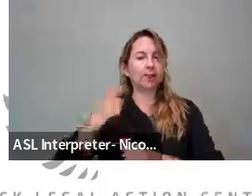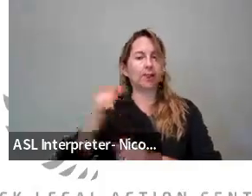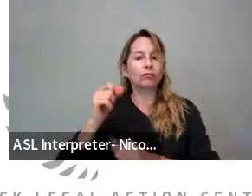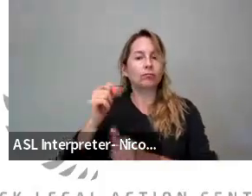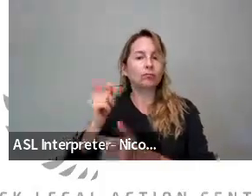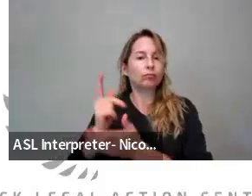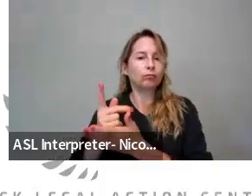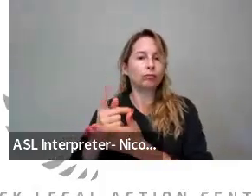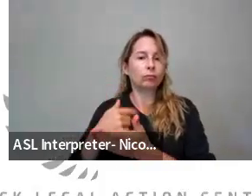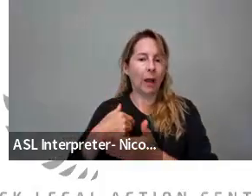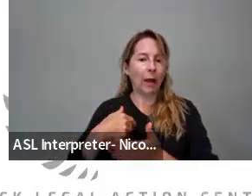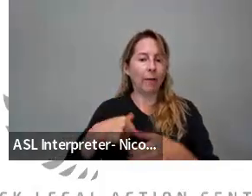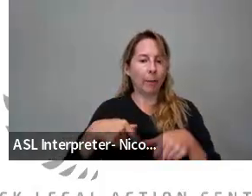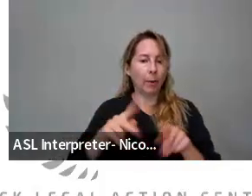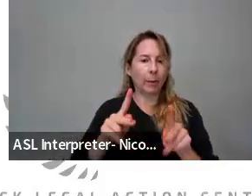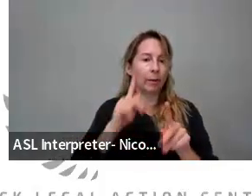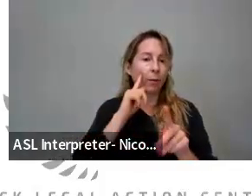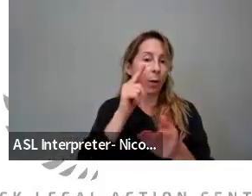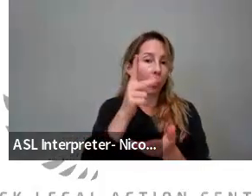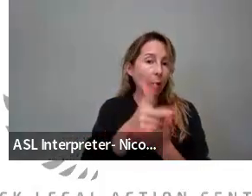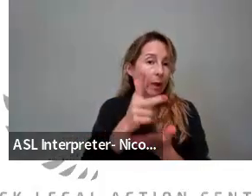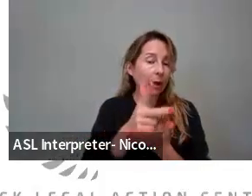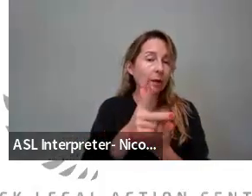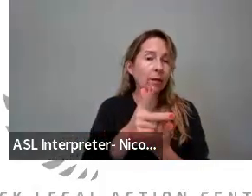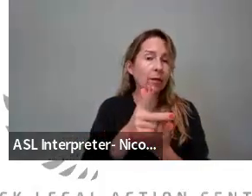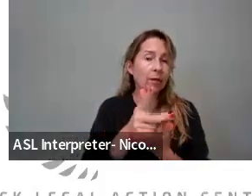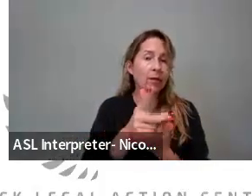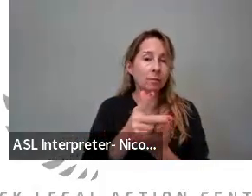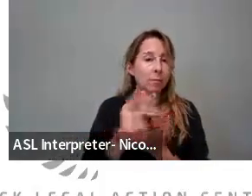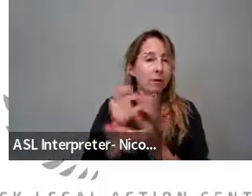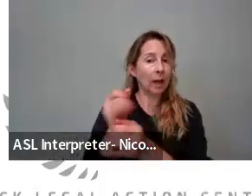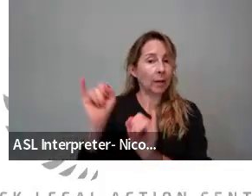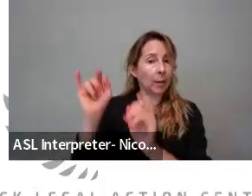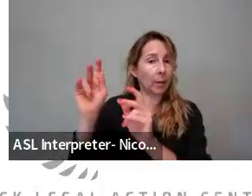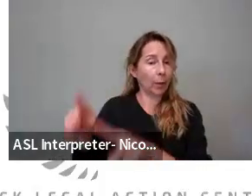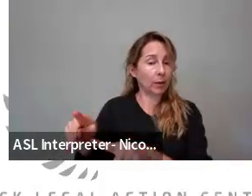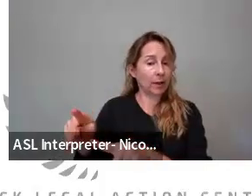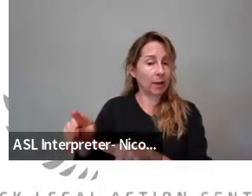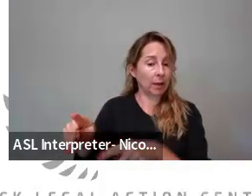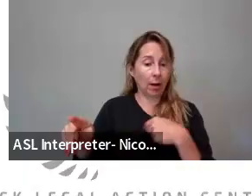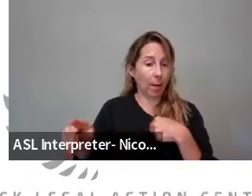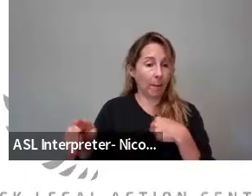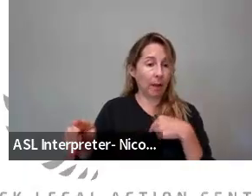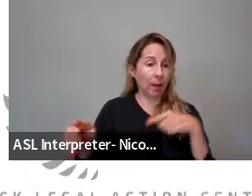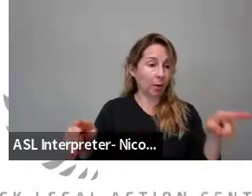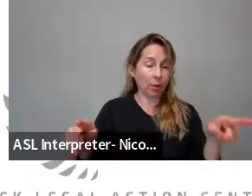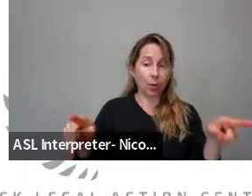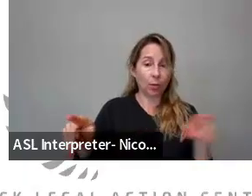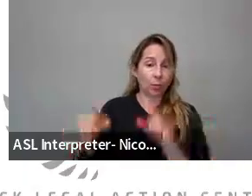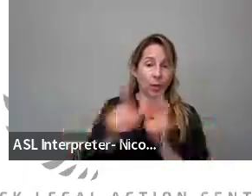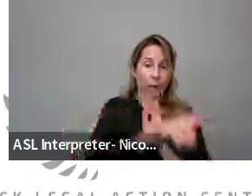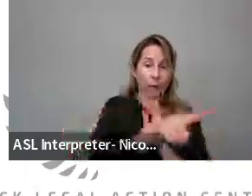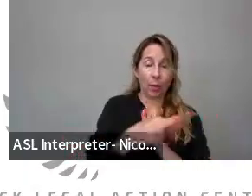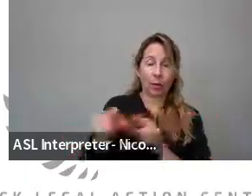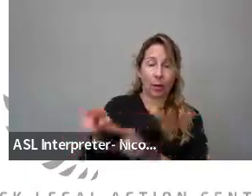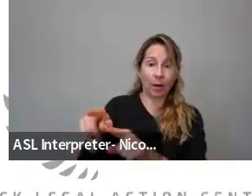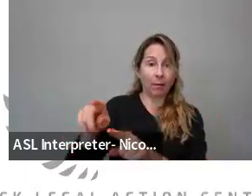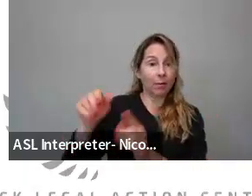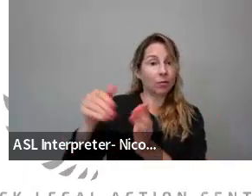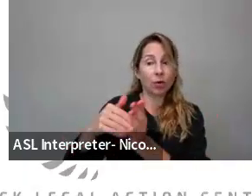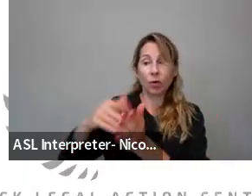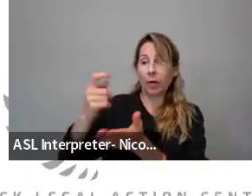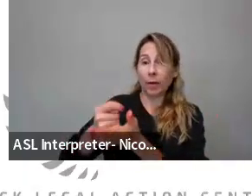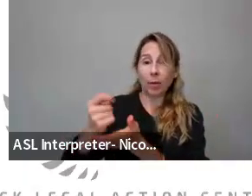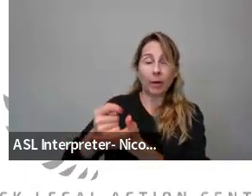disability parking permit, that's an independent third party, reliable source that this person has a